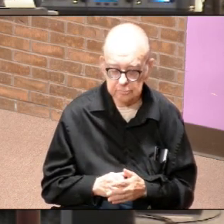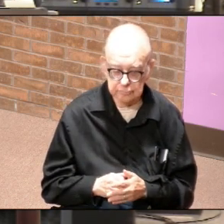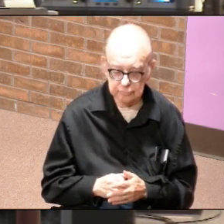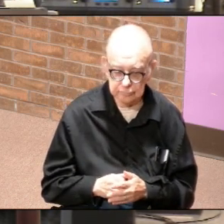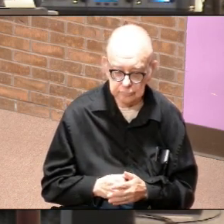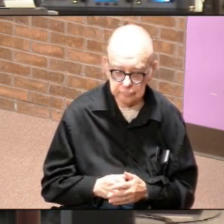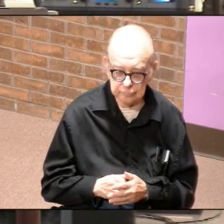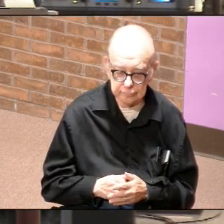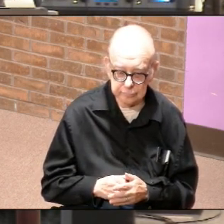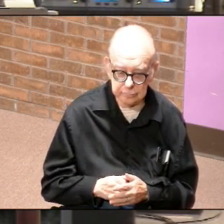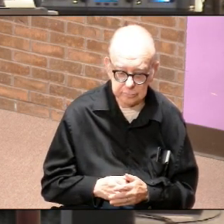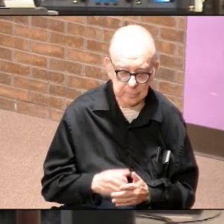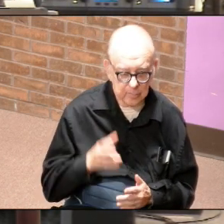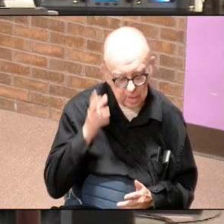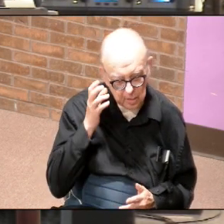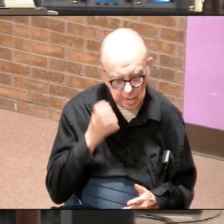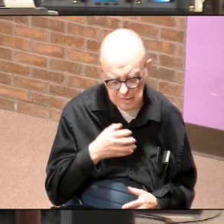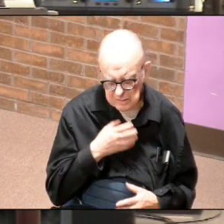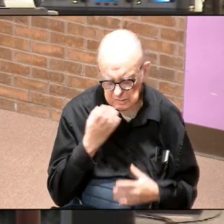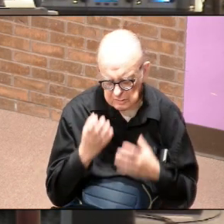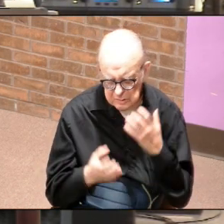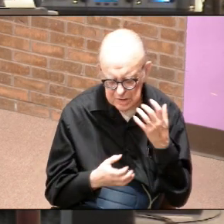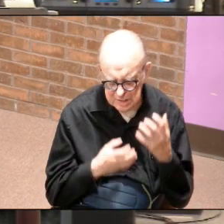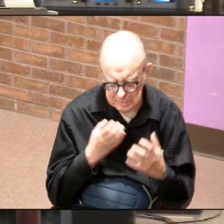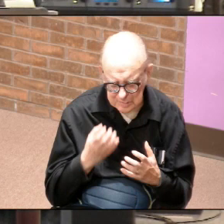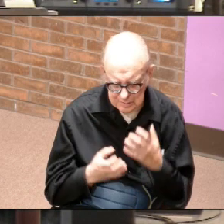You could hear the screams.